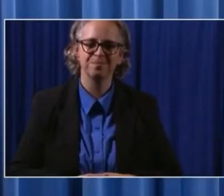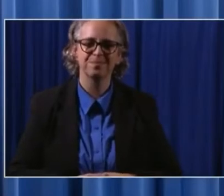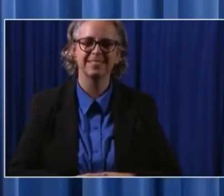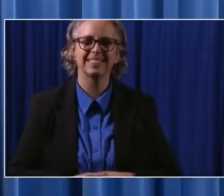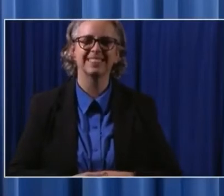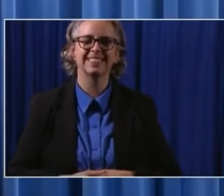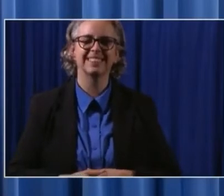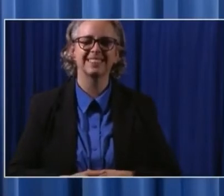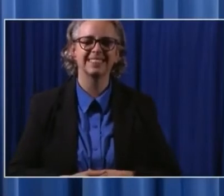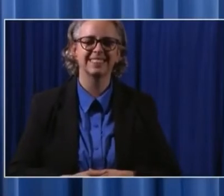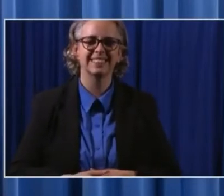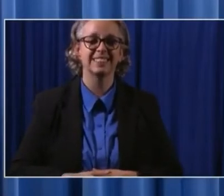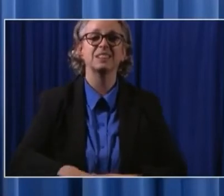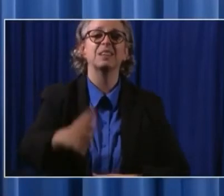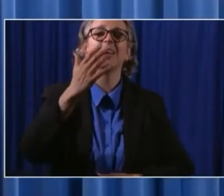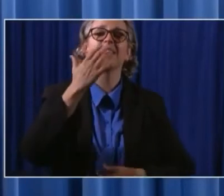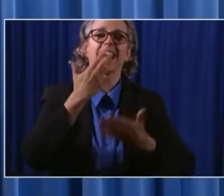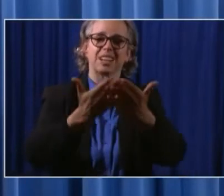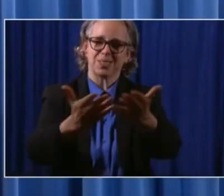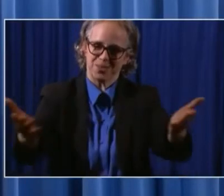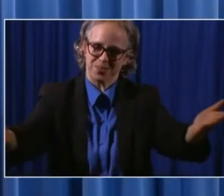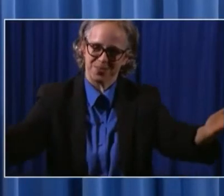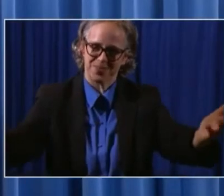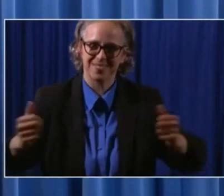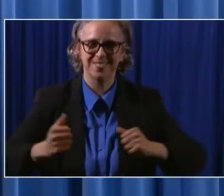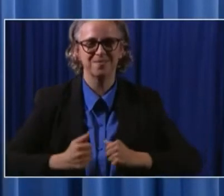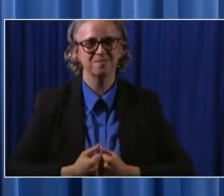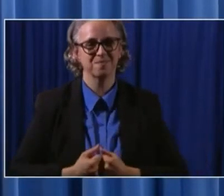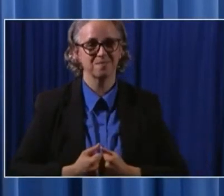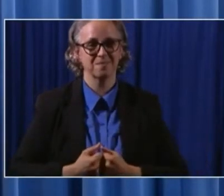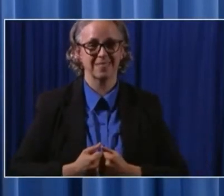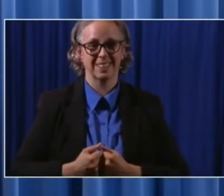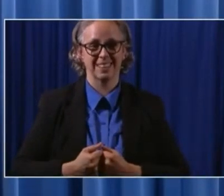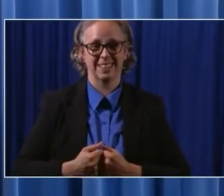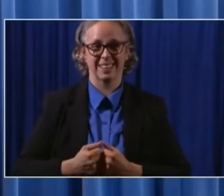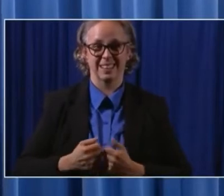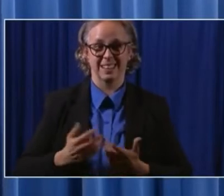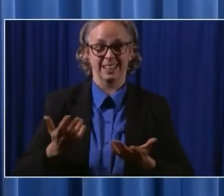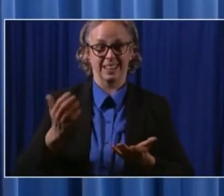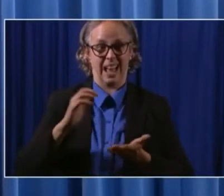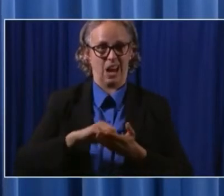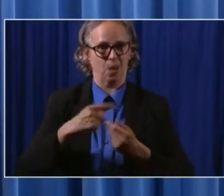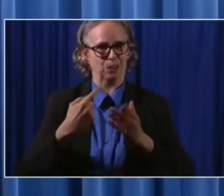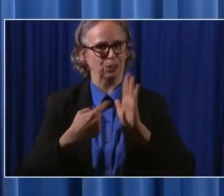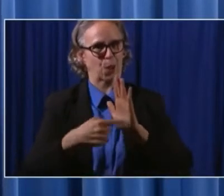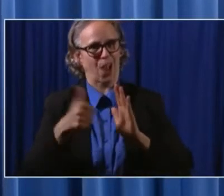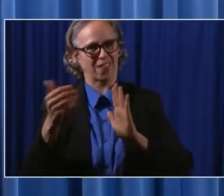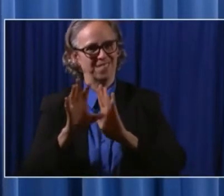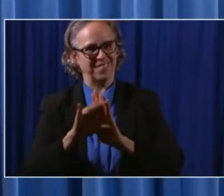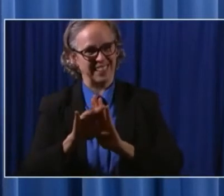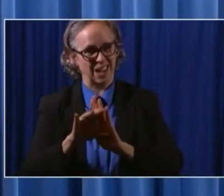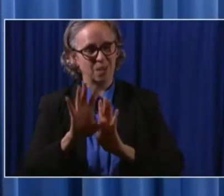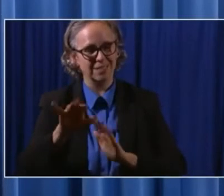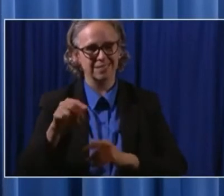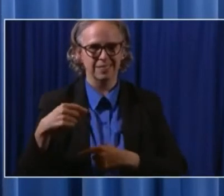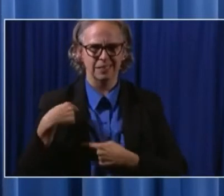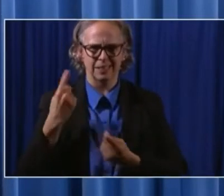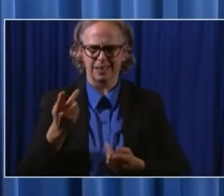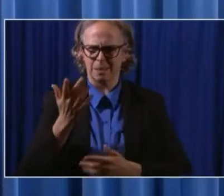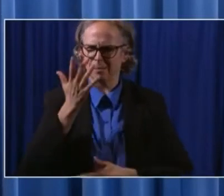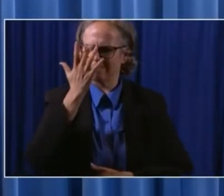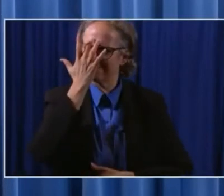Thank you very much. We'll end with a video. We've seen some people come up with some great videos. This comes from, as you will